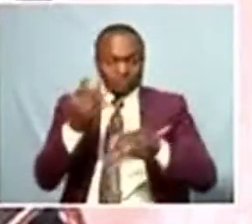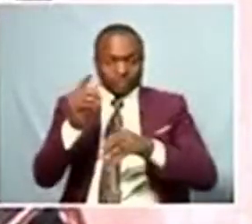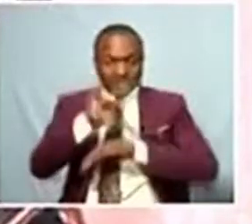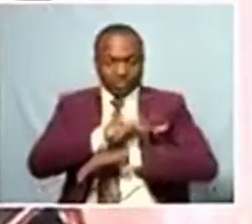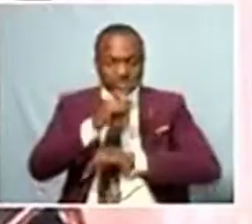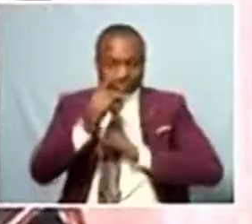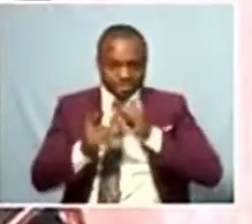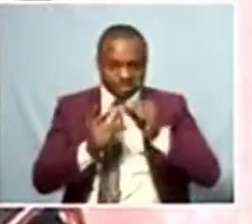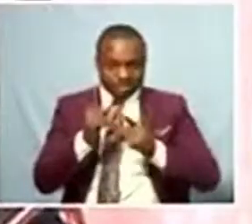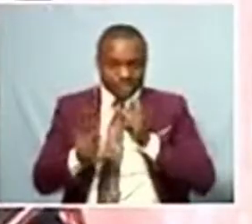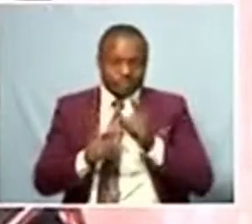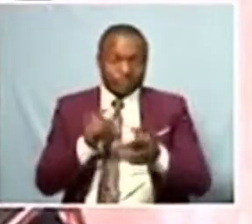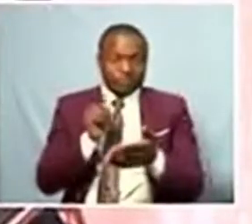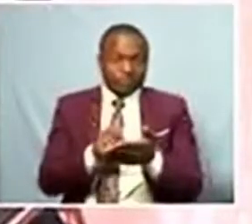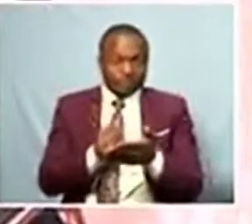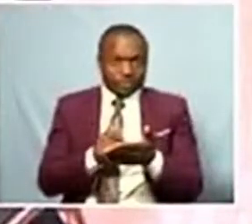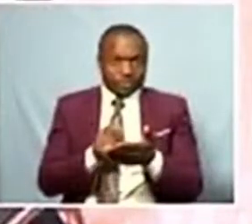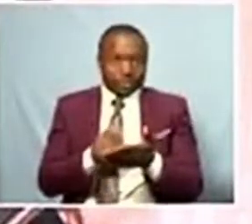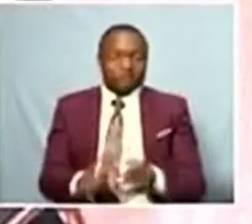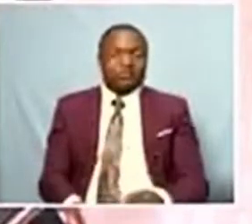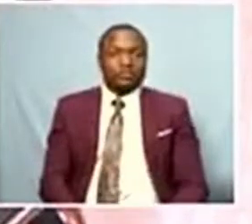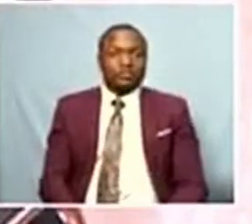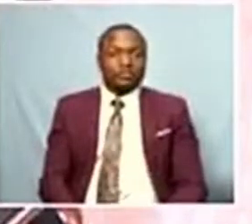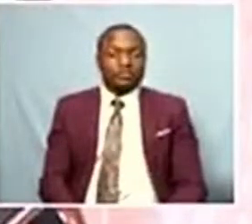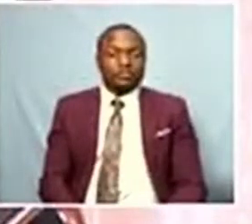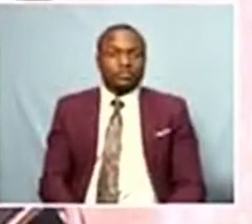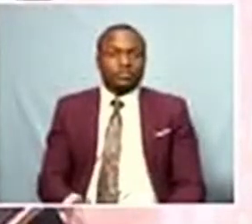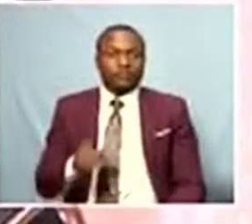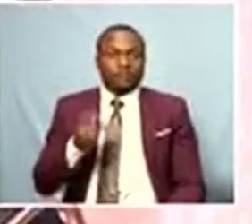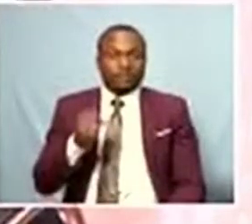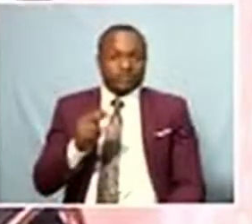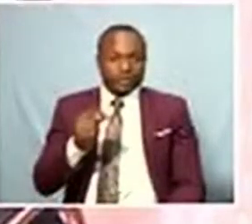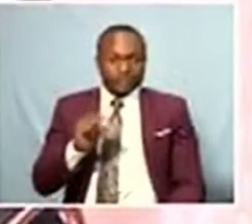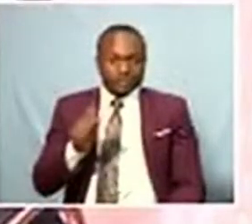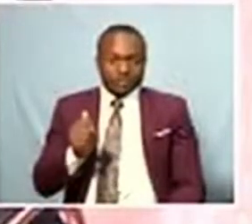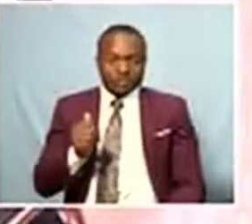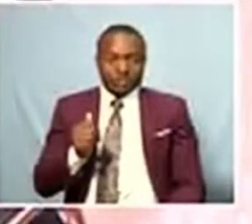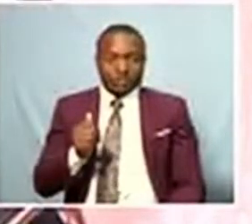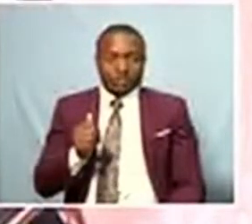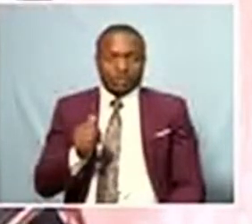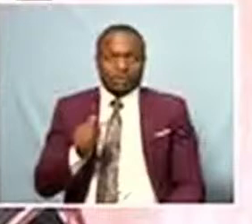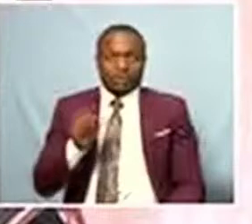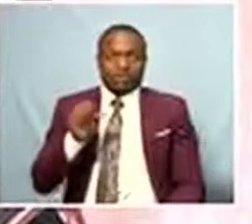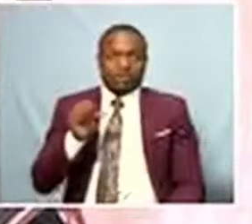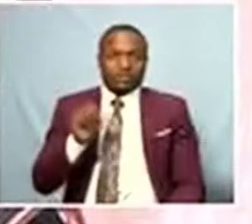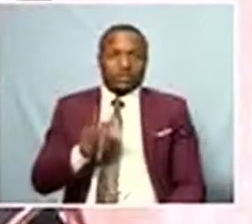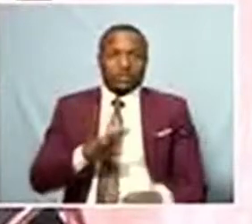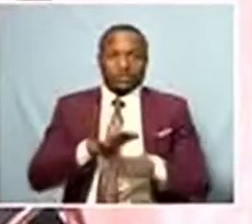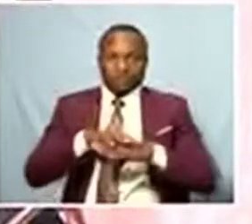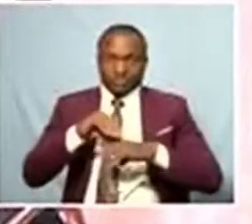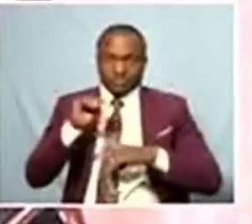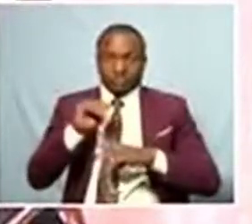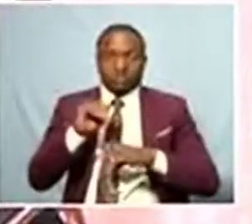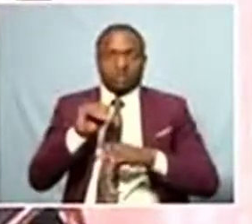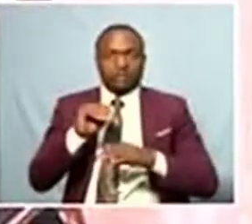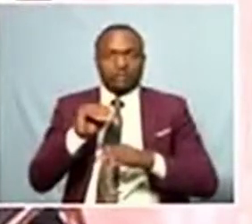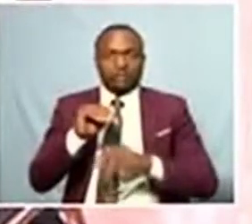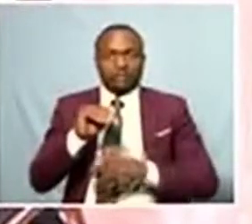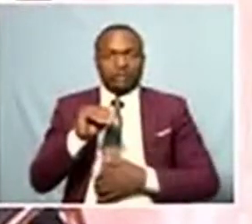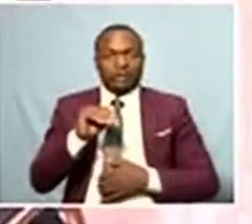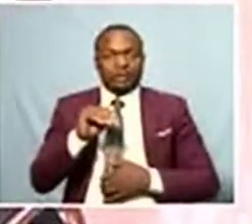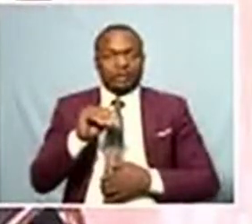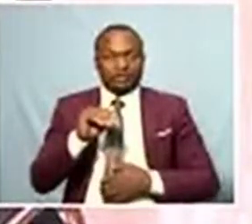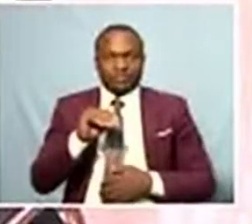with the Schengen visa, which we applied through the Swedish embassy, it has to go to Nairobi, because that's the